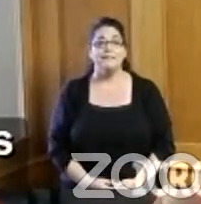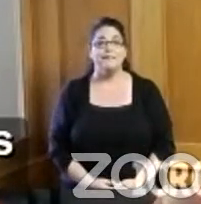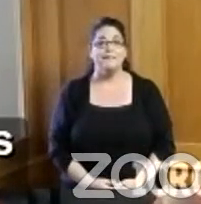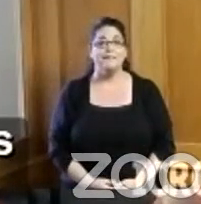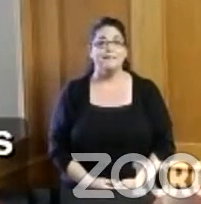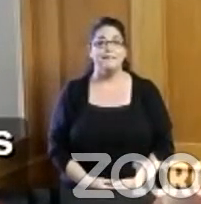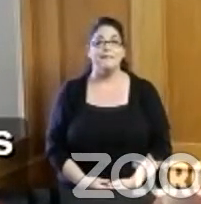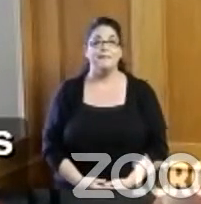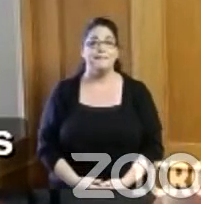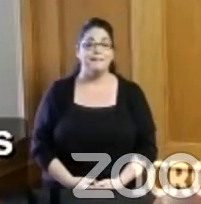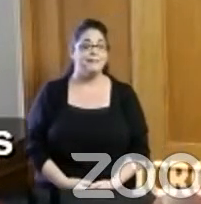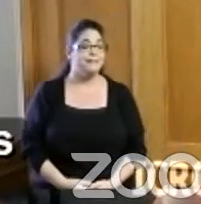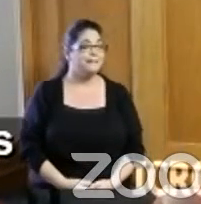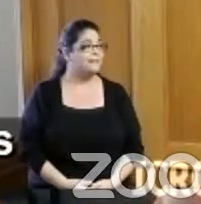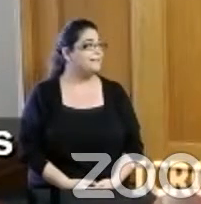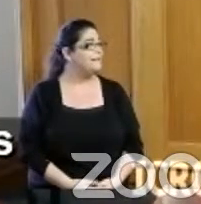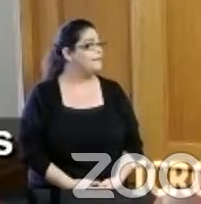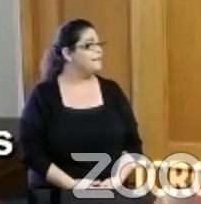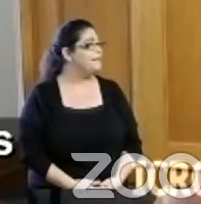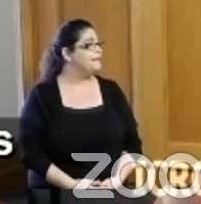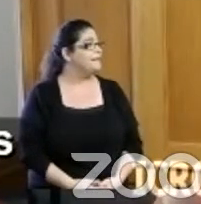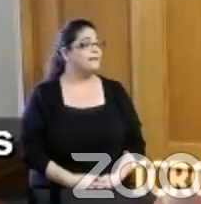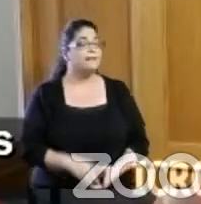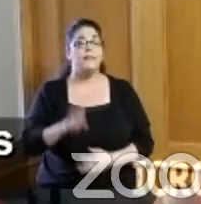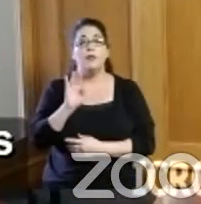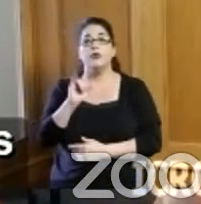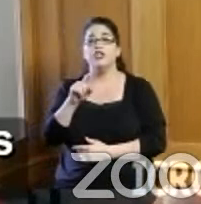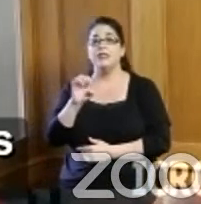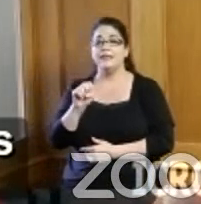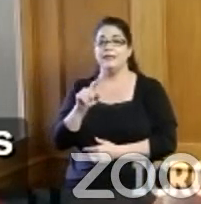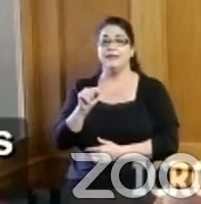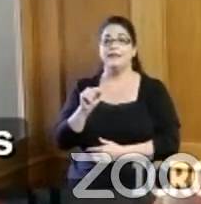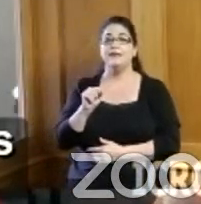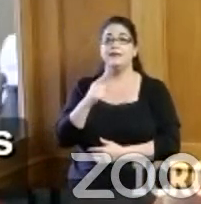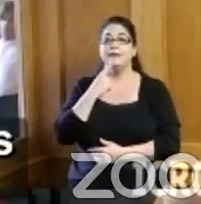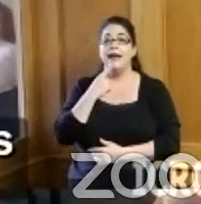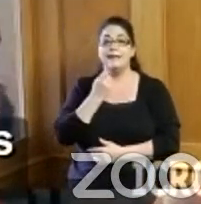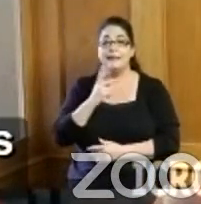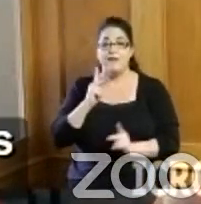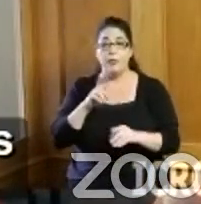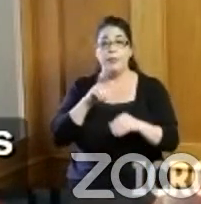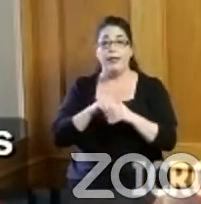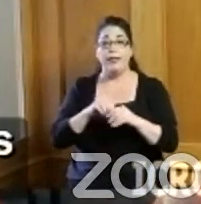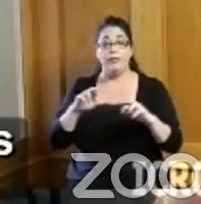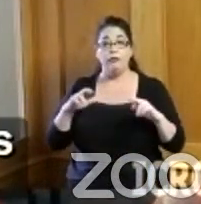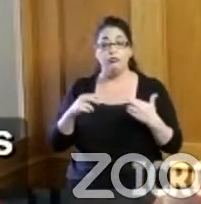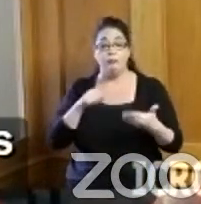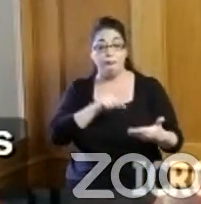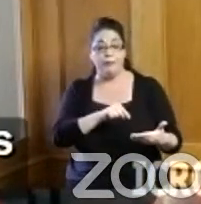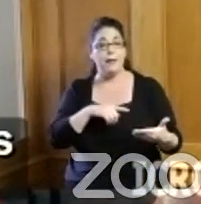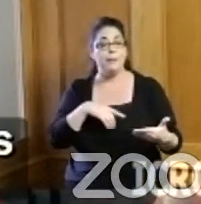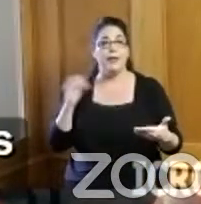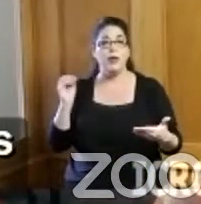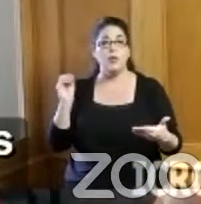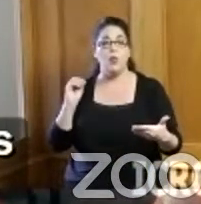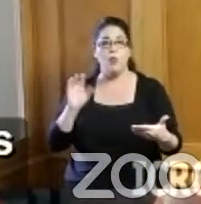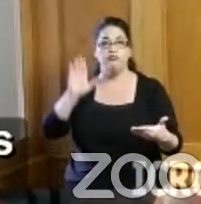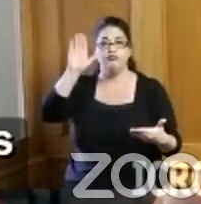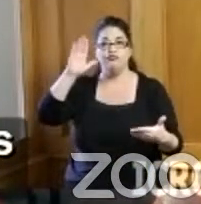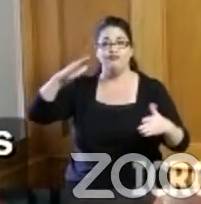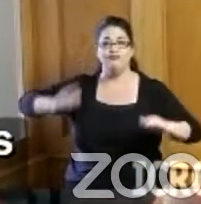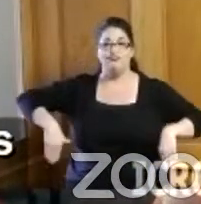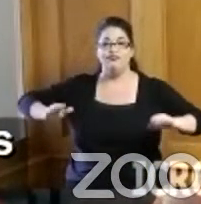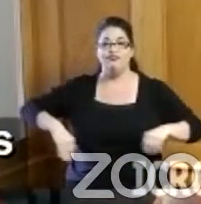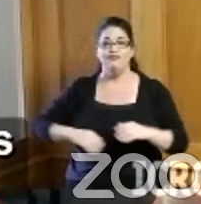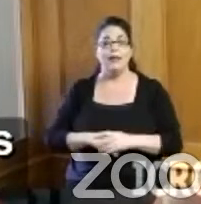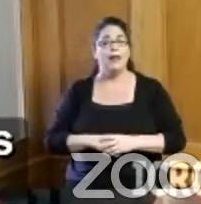So we have several people on there, but no one is raising their hand. Okay, we'll wait a minute because it can be a little